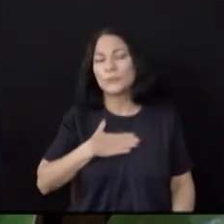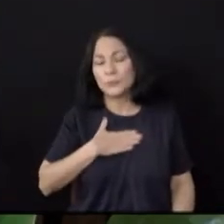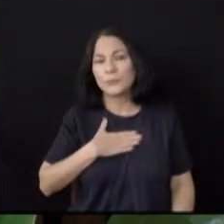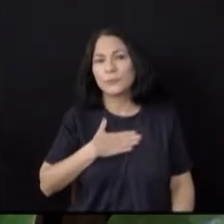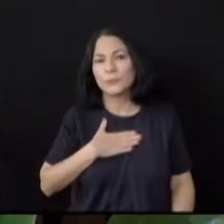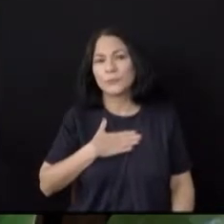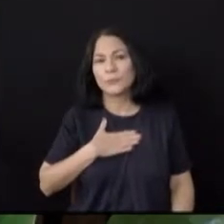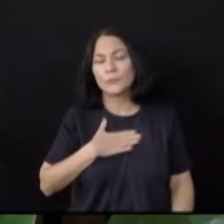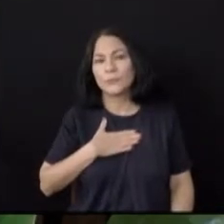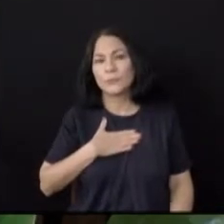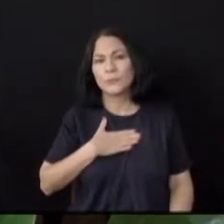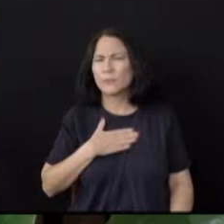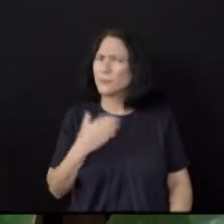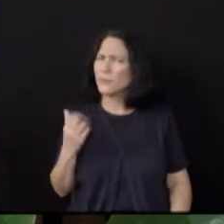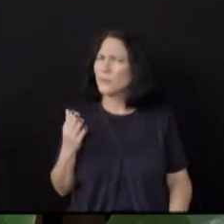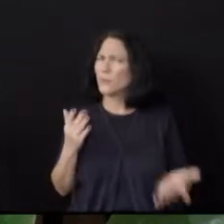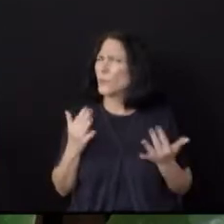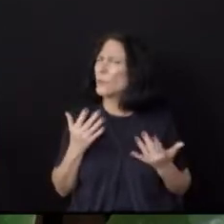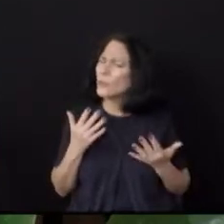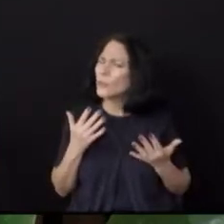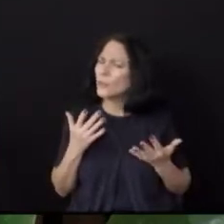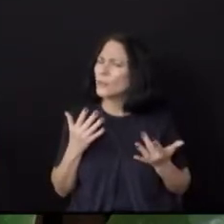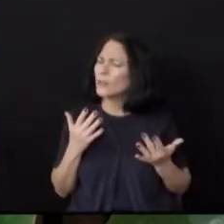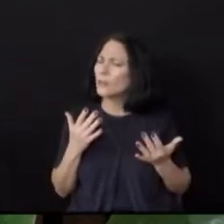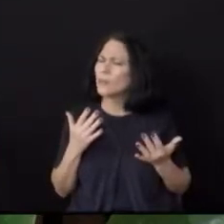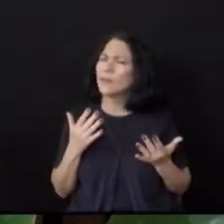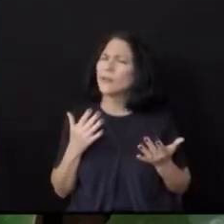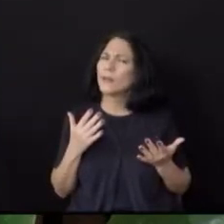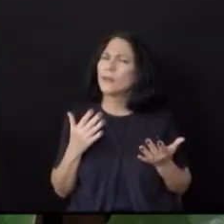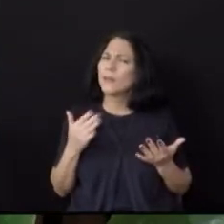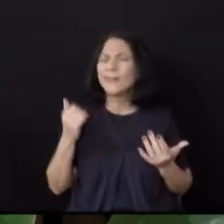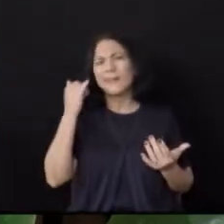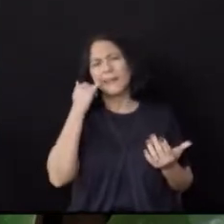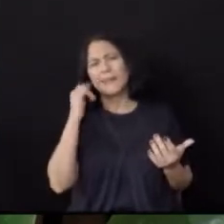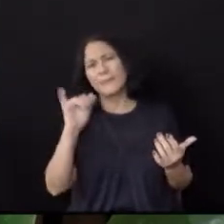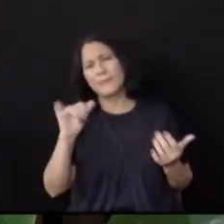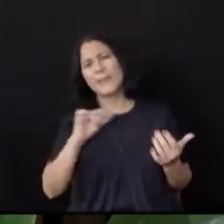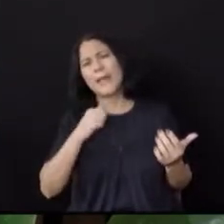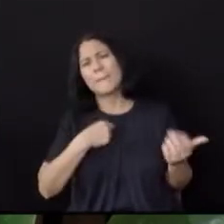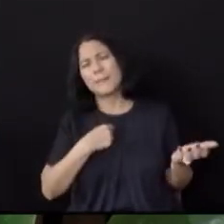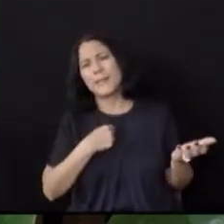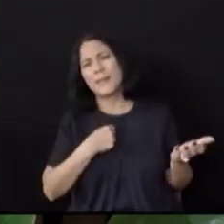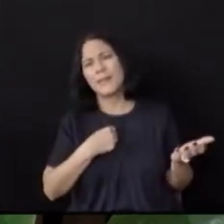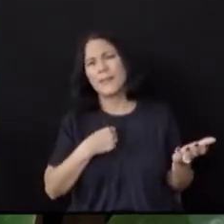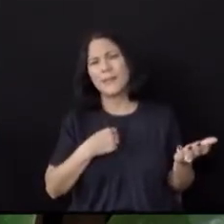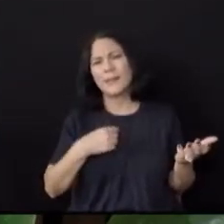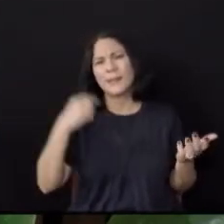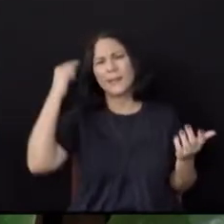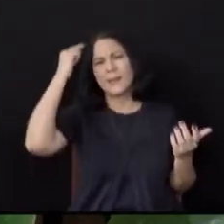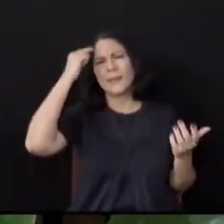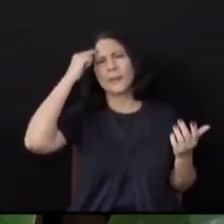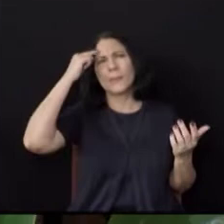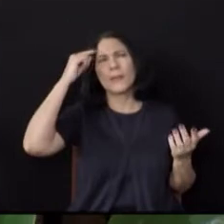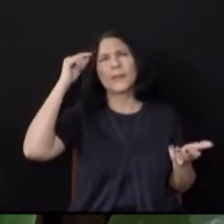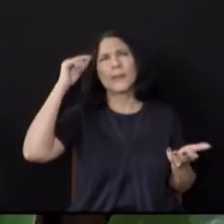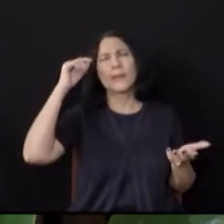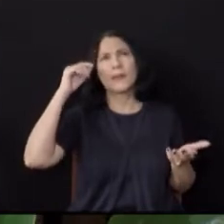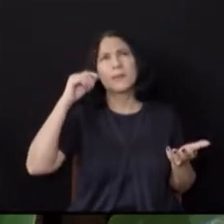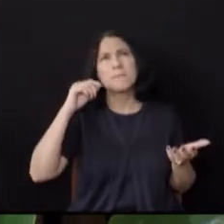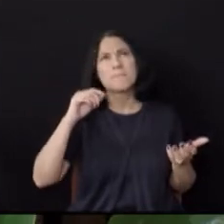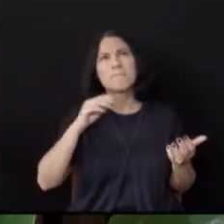Well, wait a minute. Now, if you're like me, right now in the back of your mind, your 10-year-old self is saying, wait a